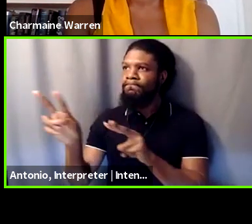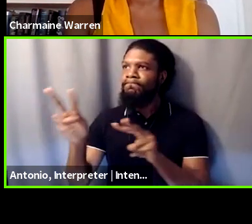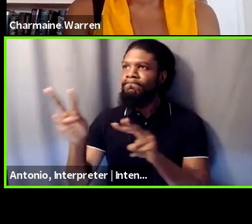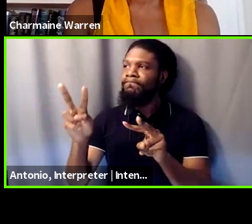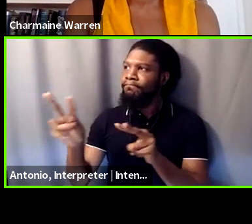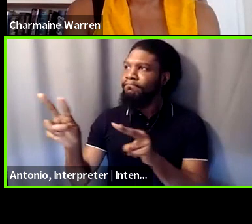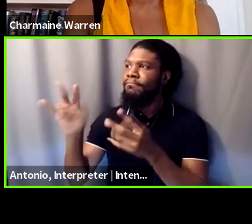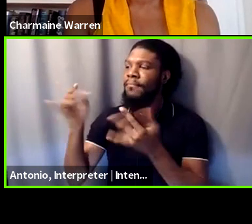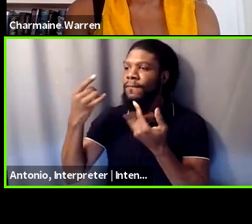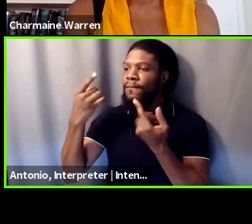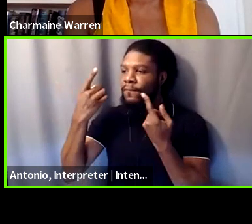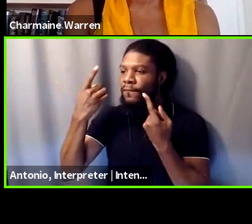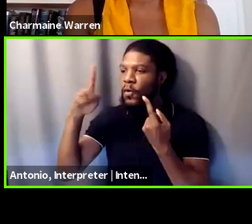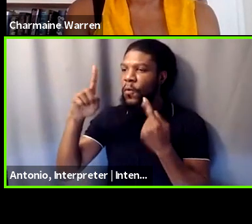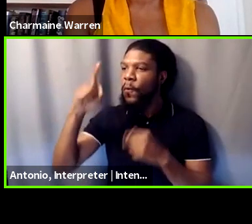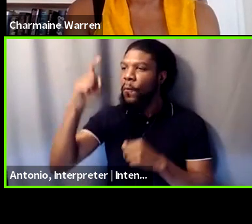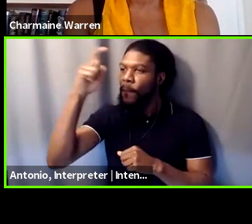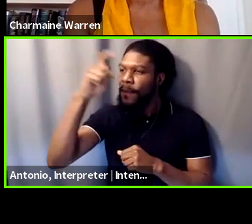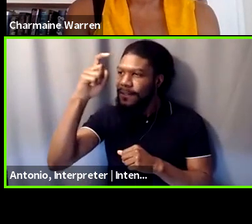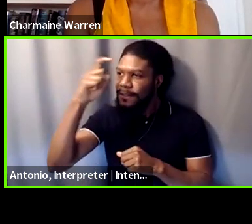now that I can have access to that.